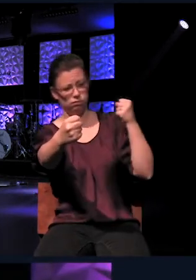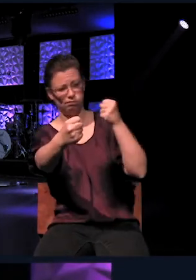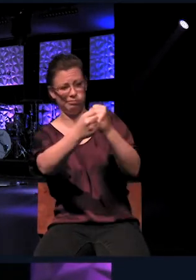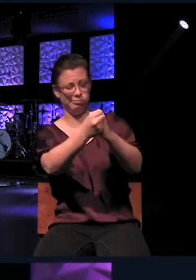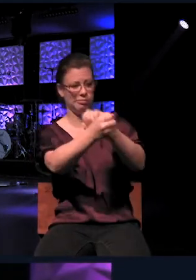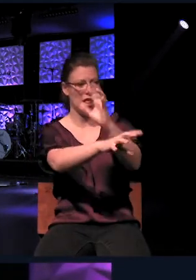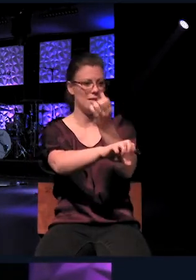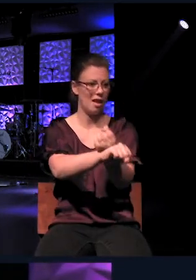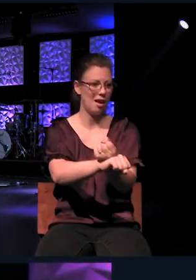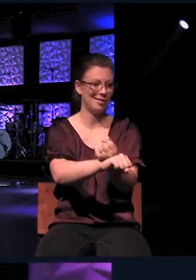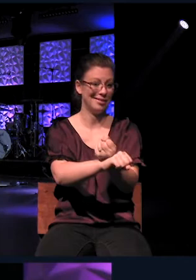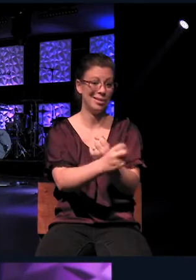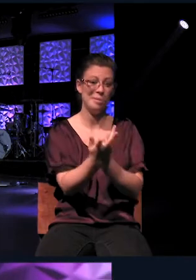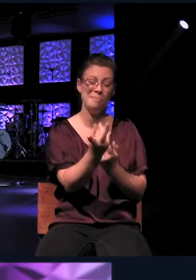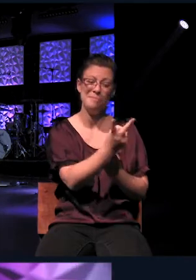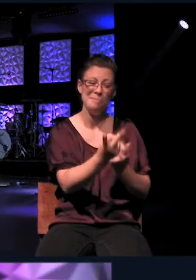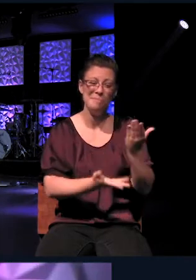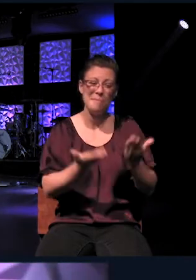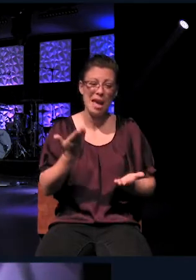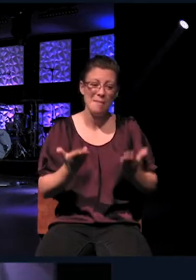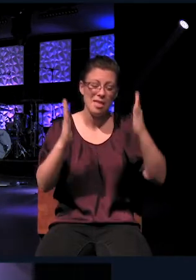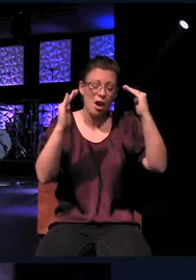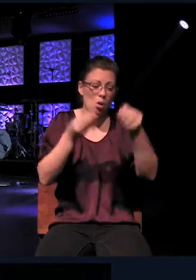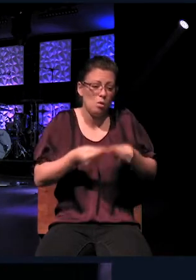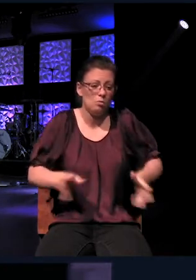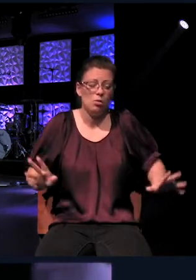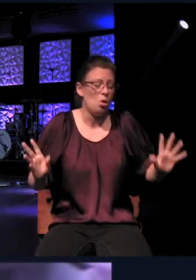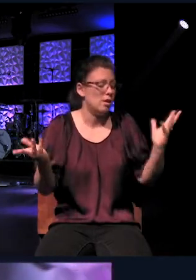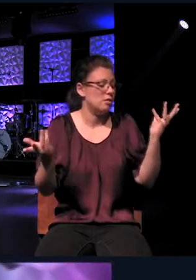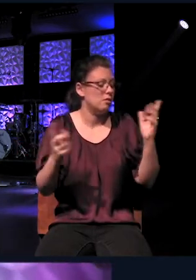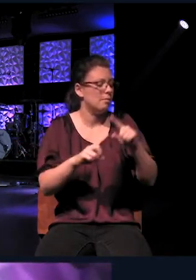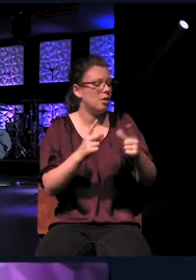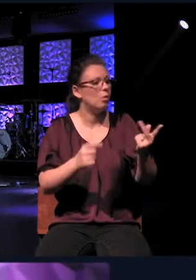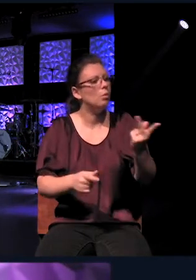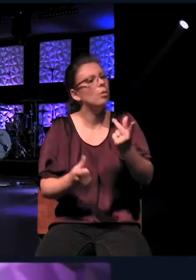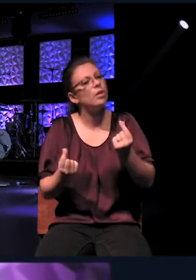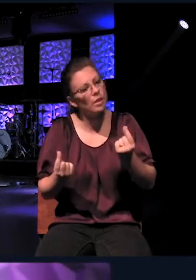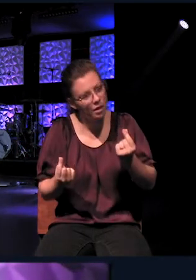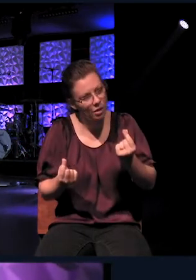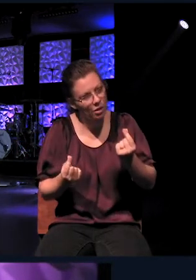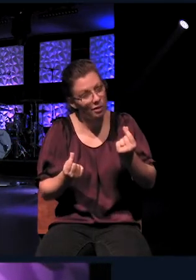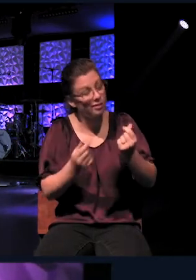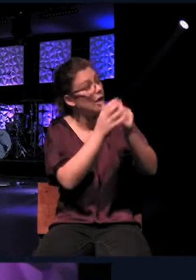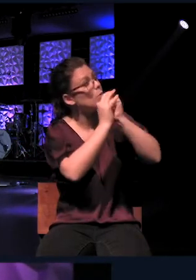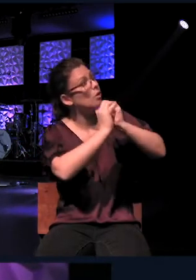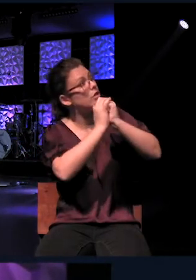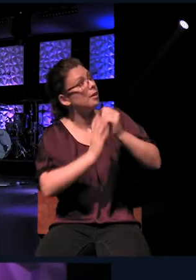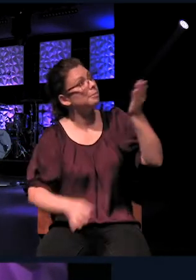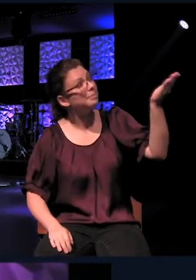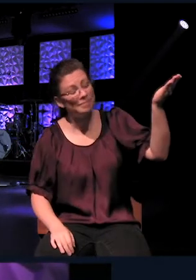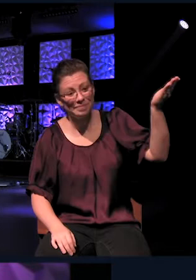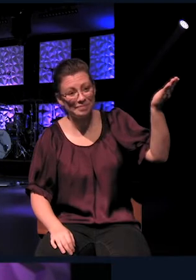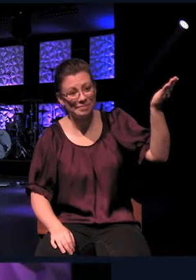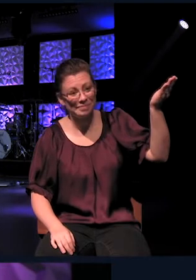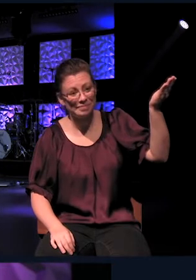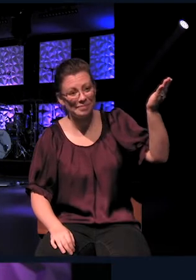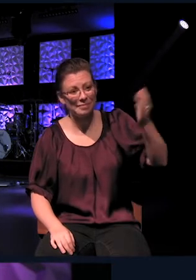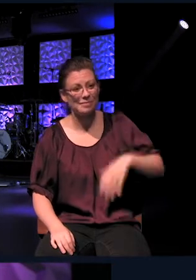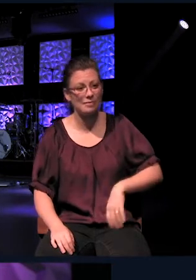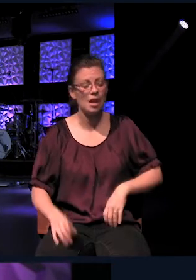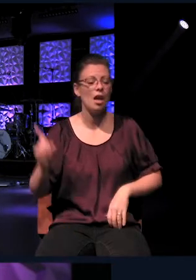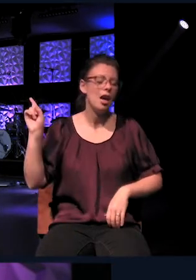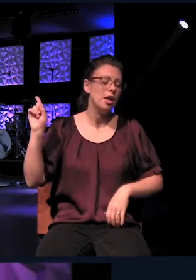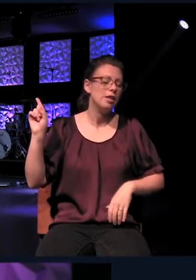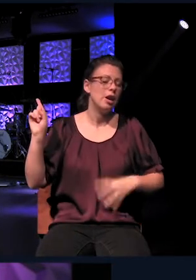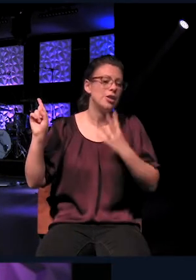in the middle of that, they choose to sing and worship their God. The word here in the Greek for hymn is hymneo, and